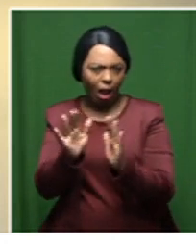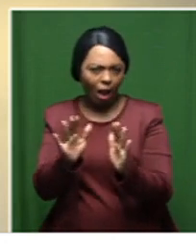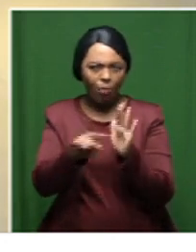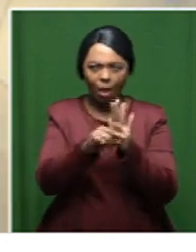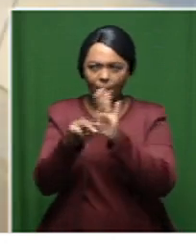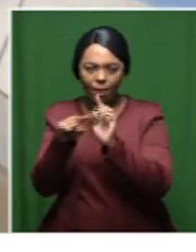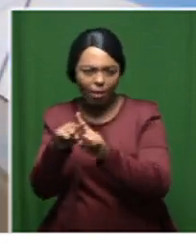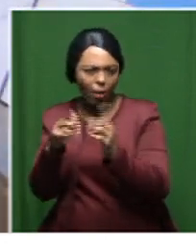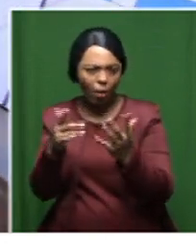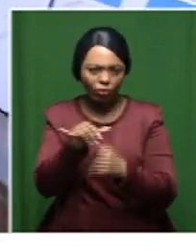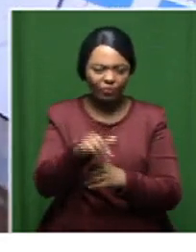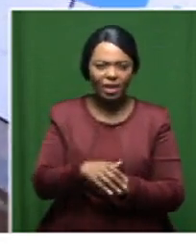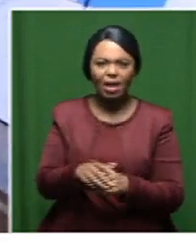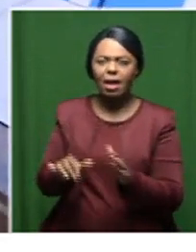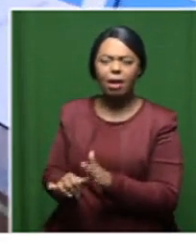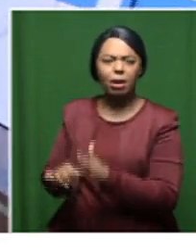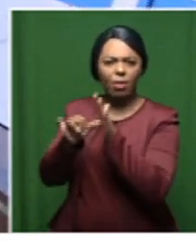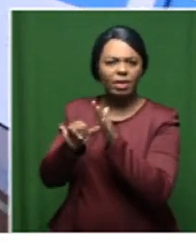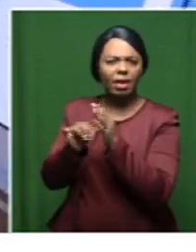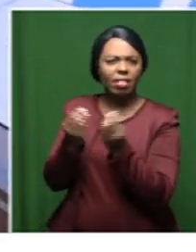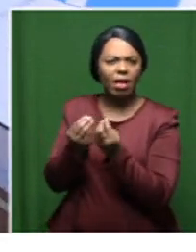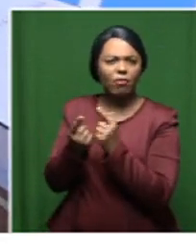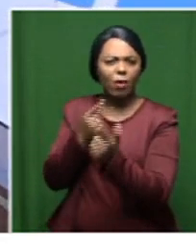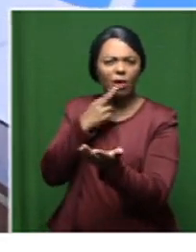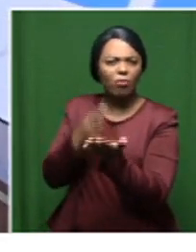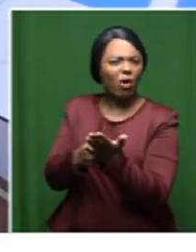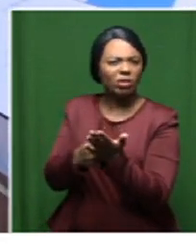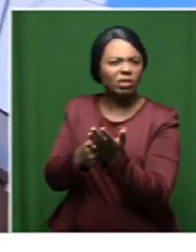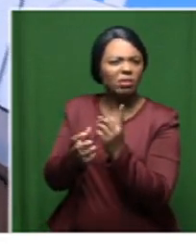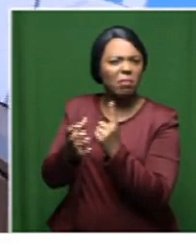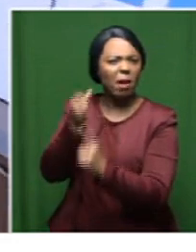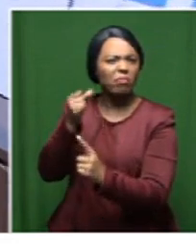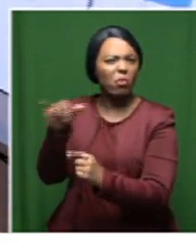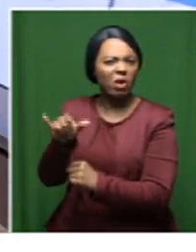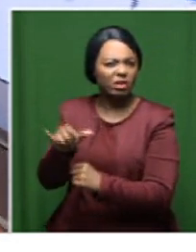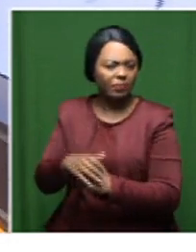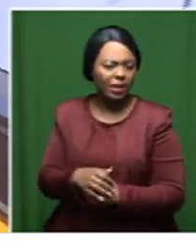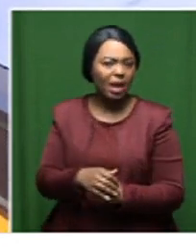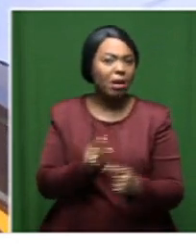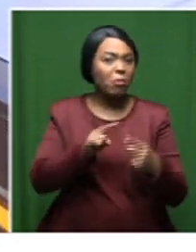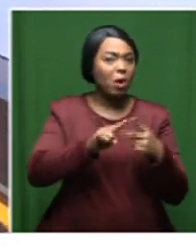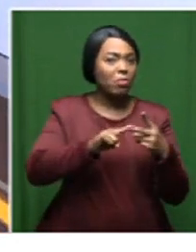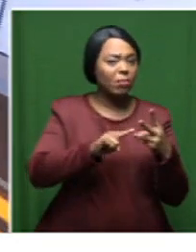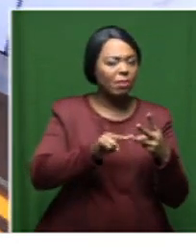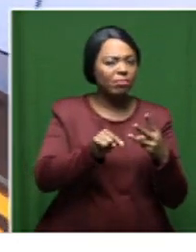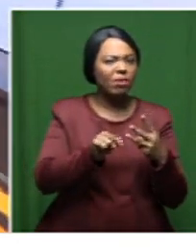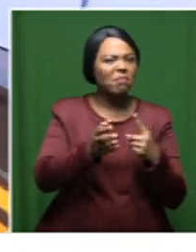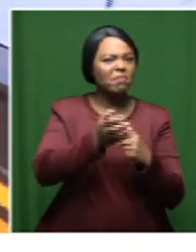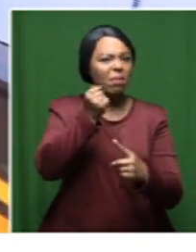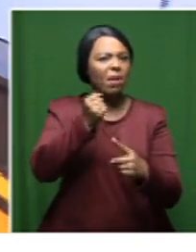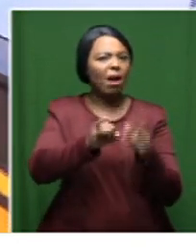that came out of this report? Well, the key findings is that